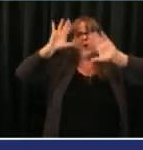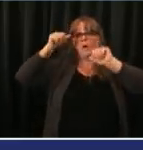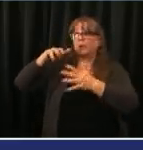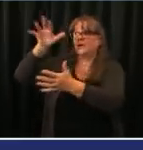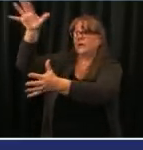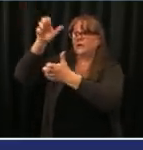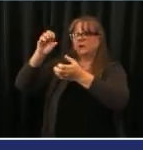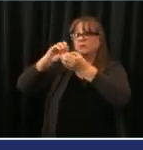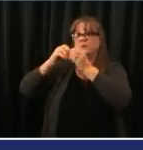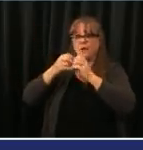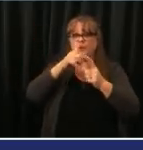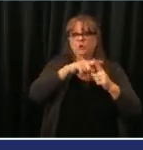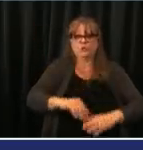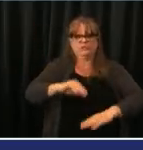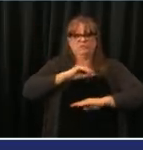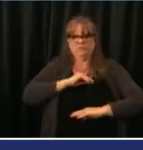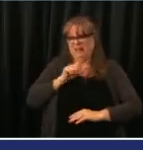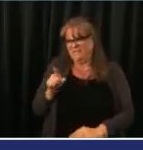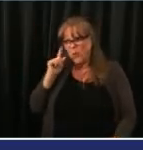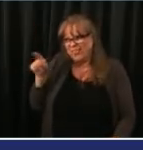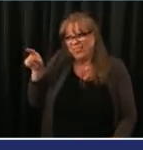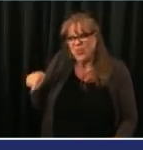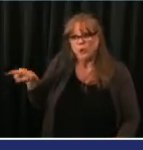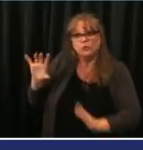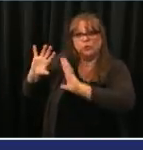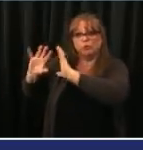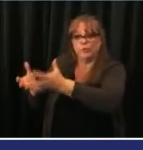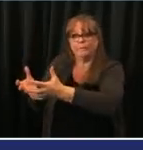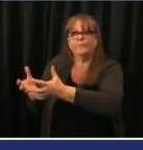start teachers and our 65 to